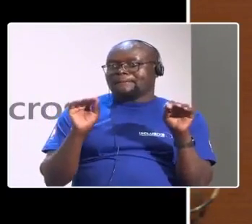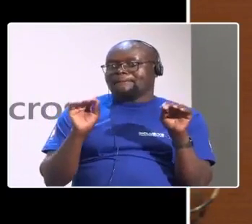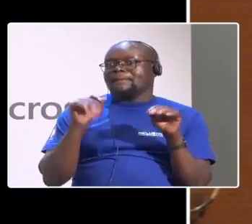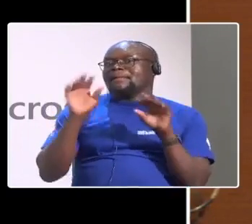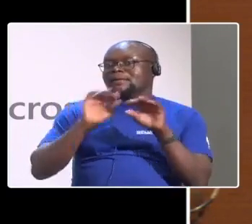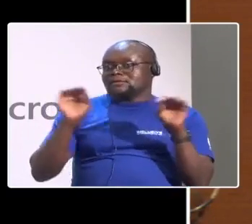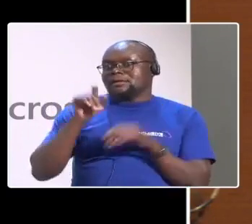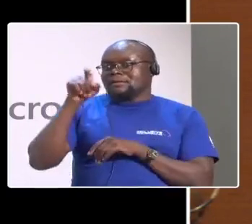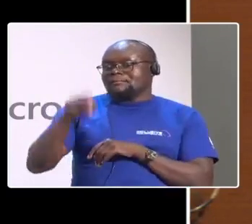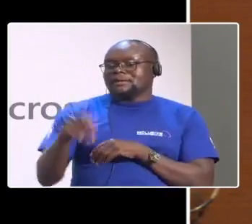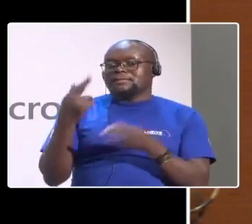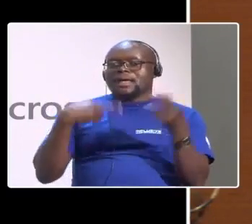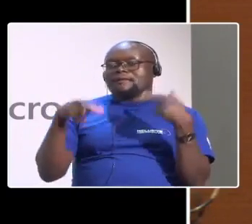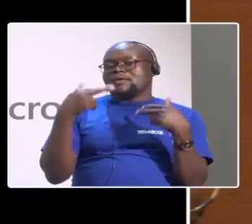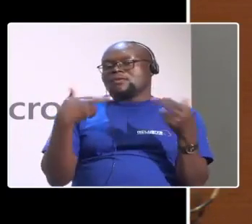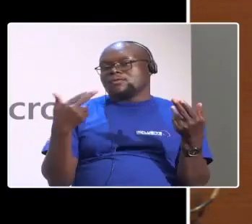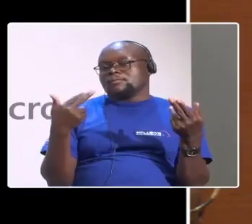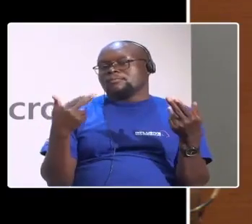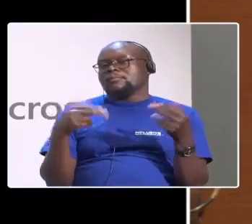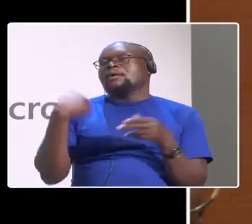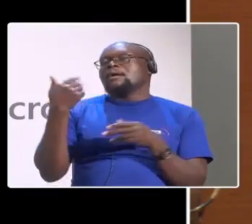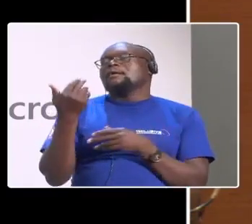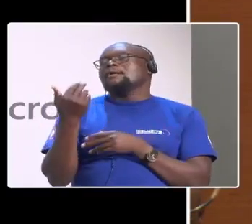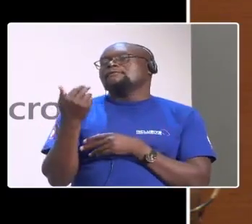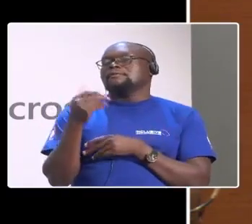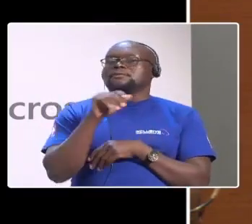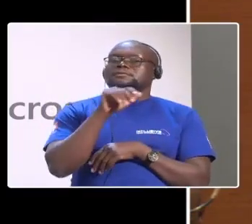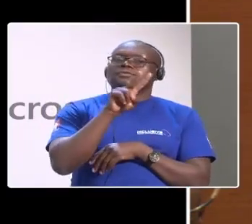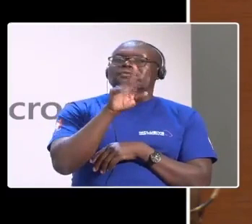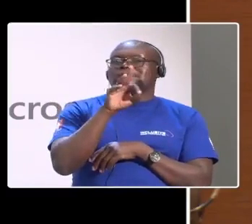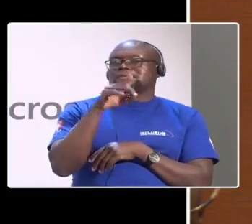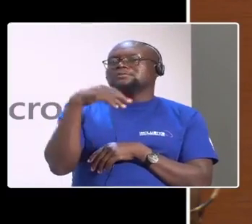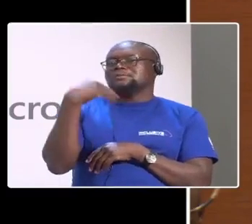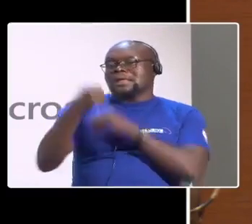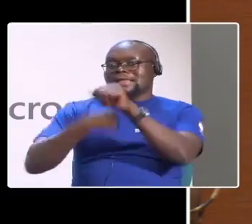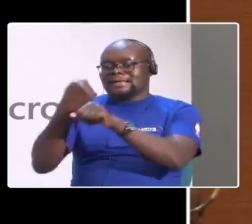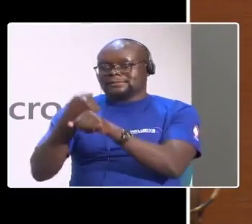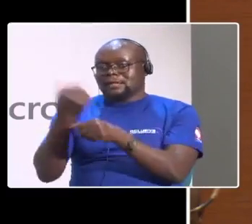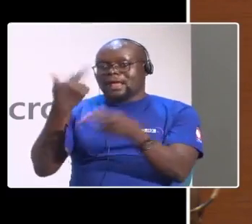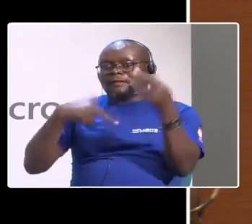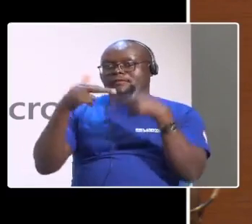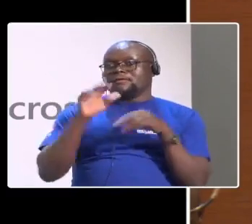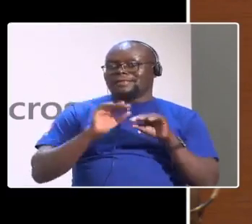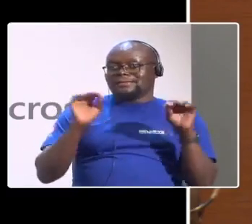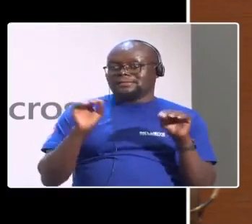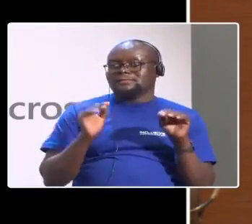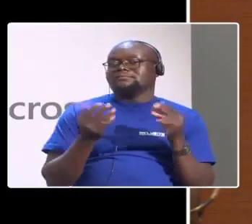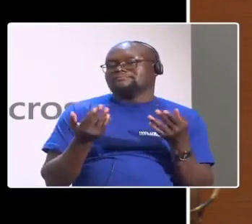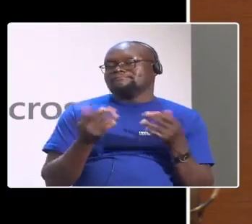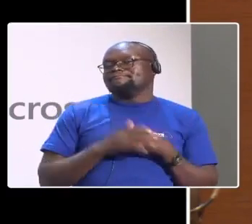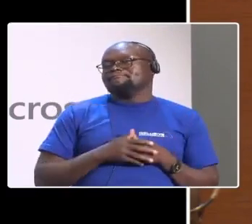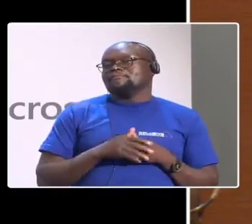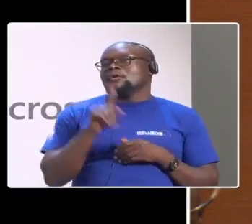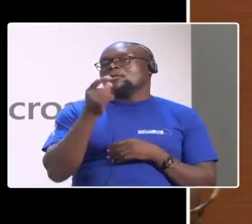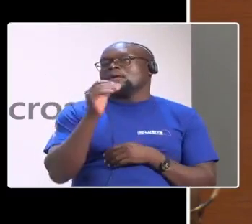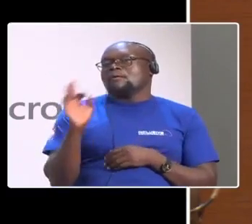this training has to be reviewed every 1, 2, 3 years. 3 years. We'd say is one